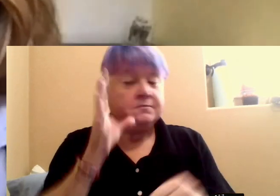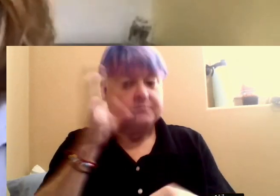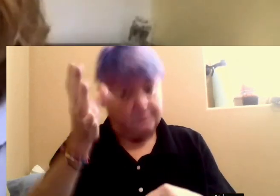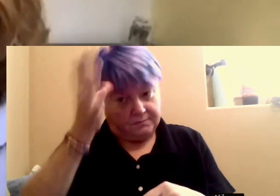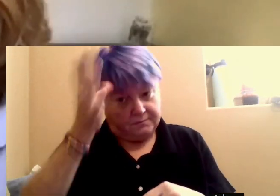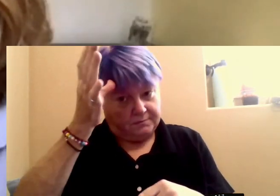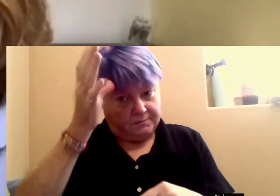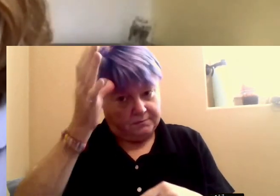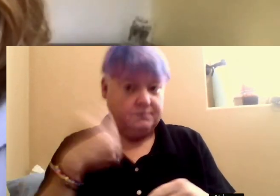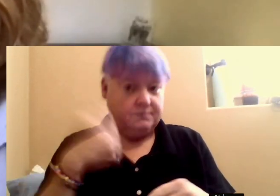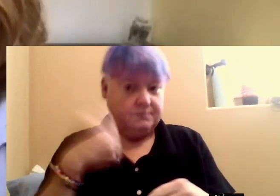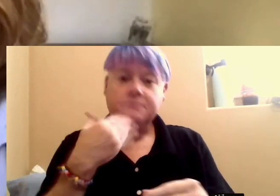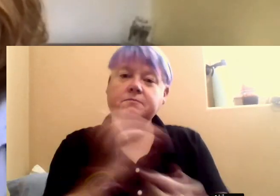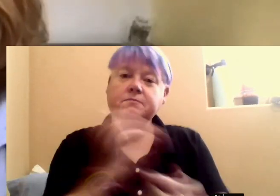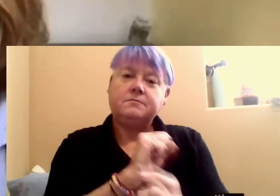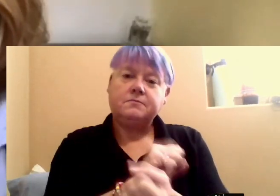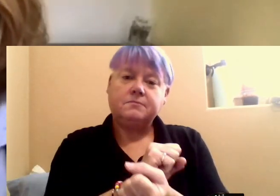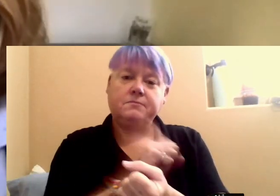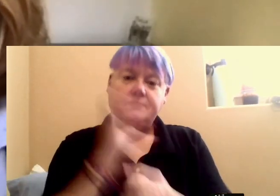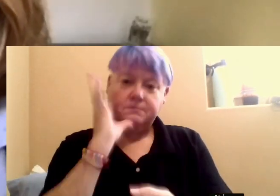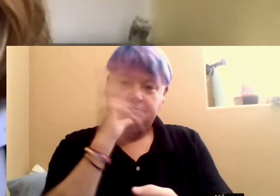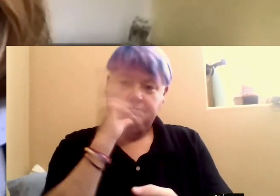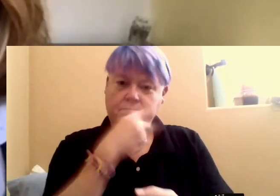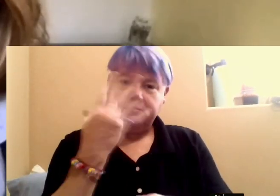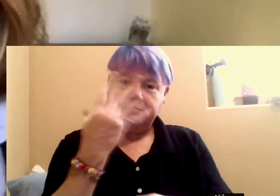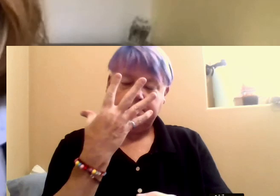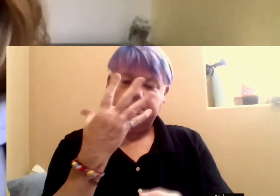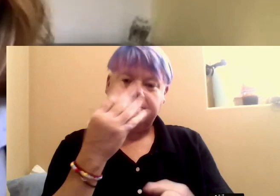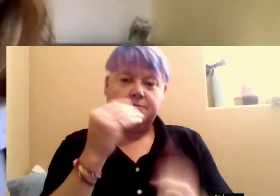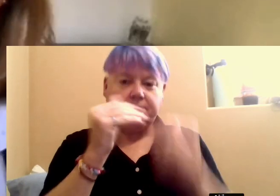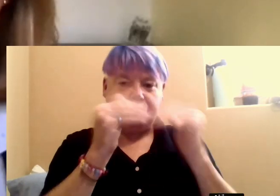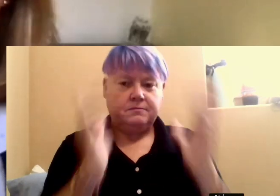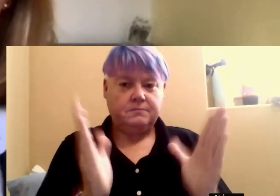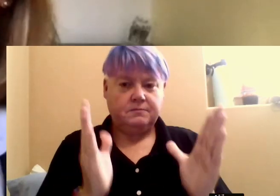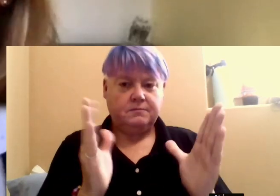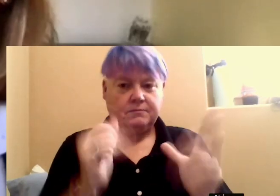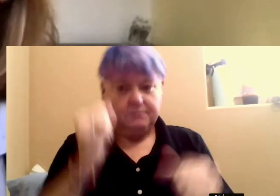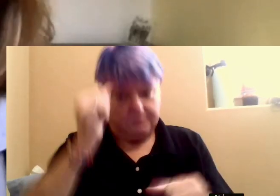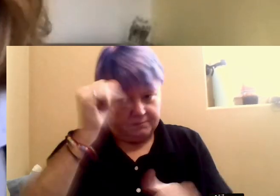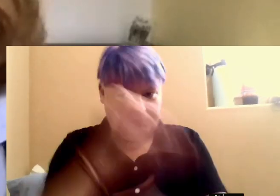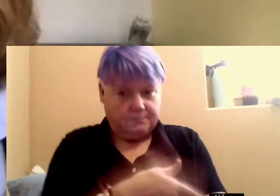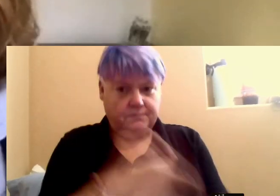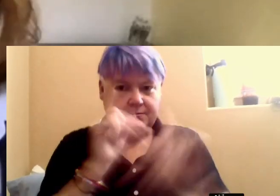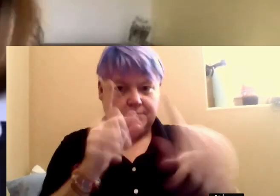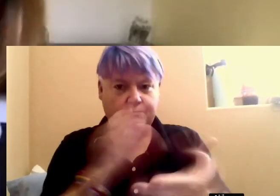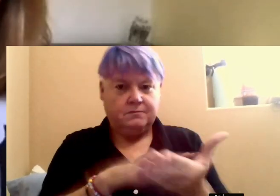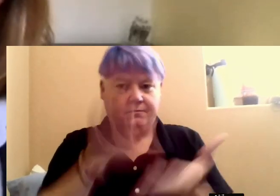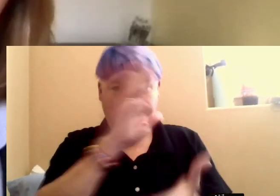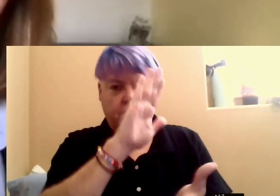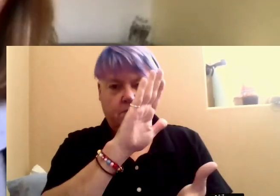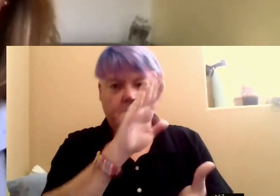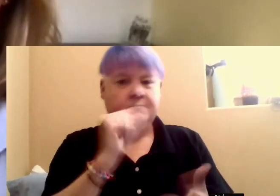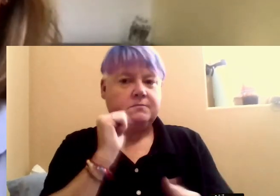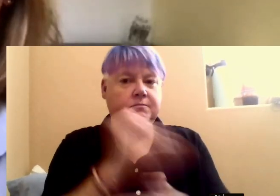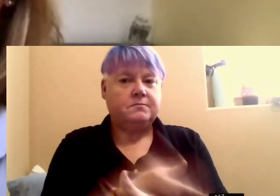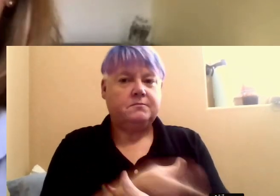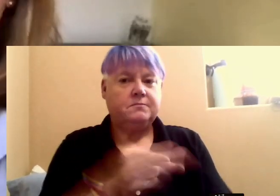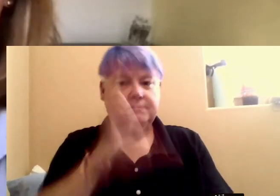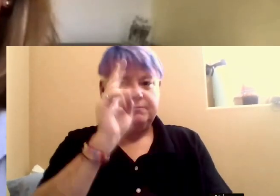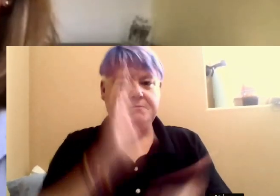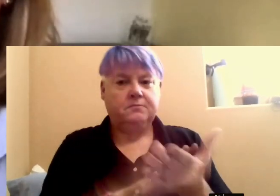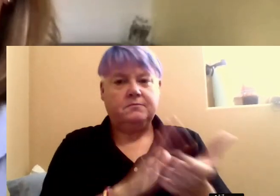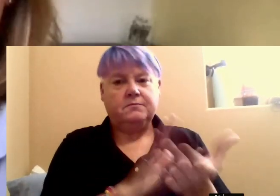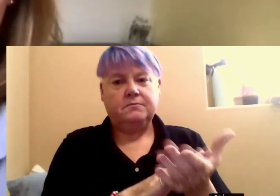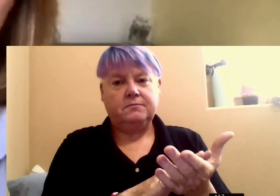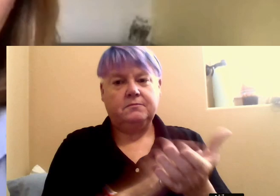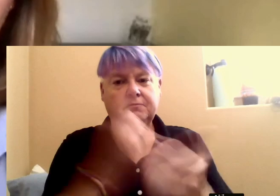have good jobs. They have a beautiful restored home. Son goes to a prestigious college. Daughter's doing well in high school. And then one night